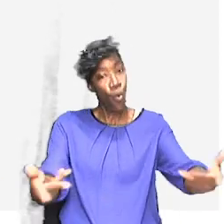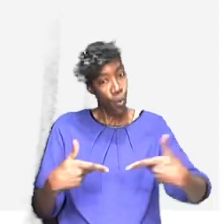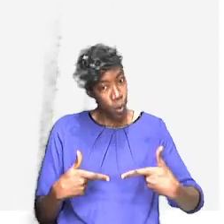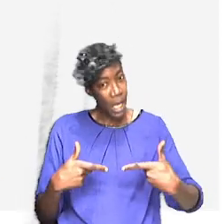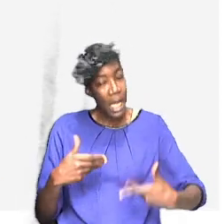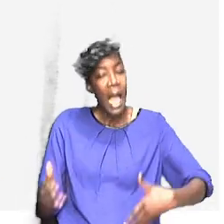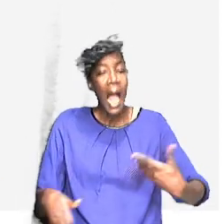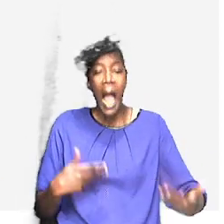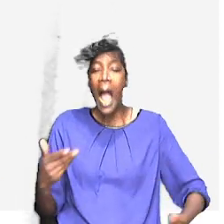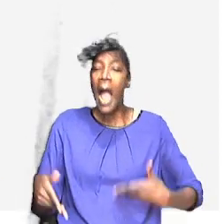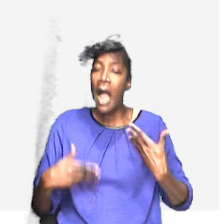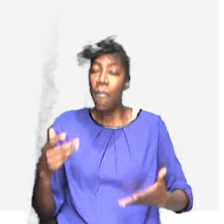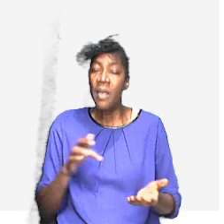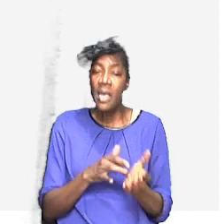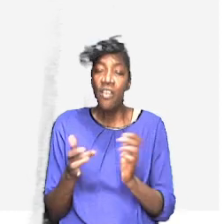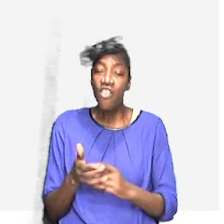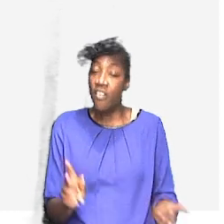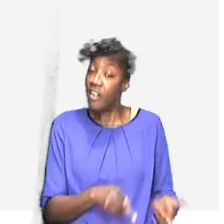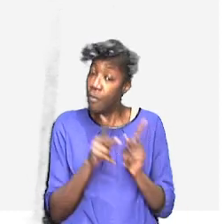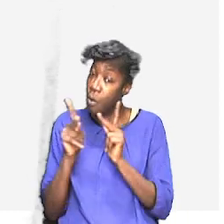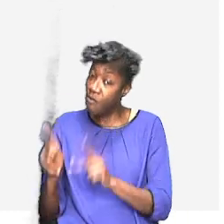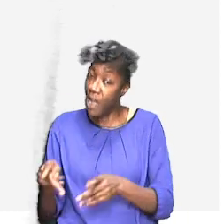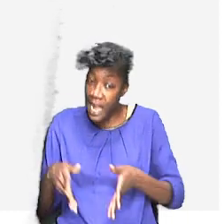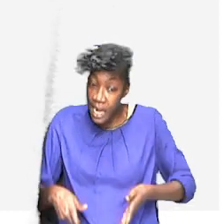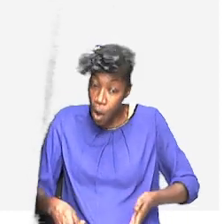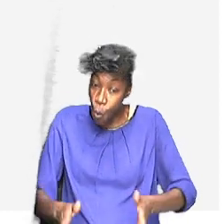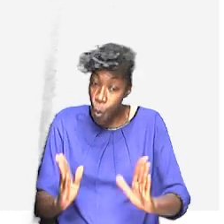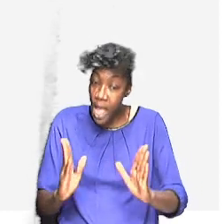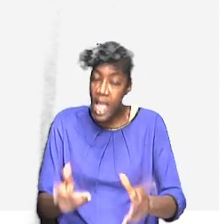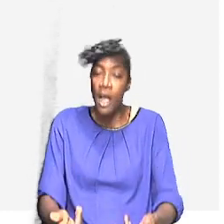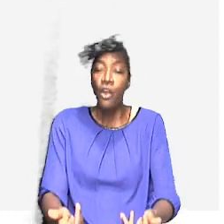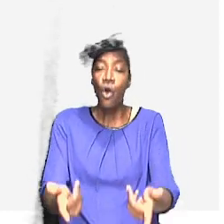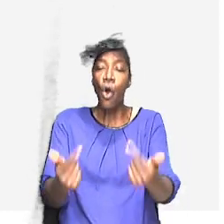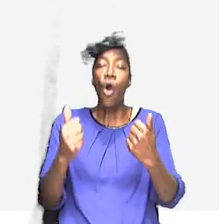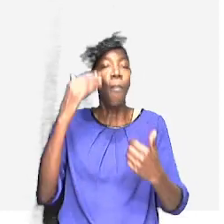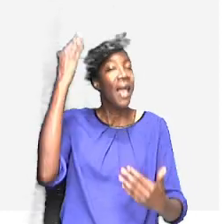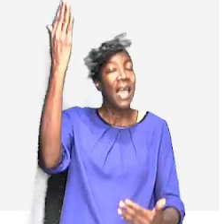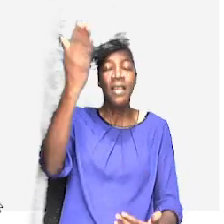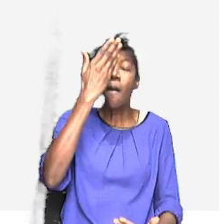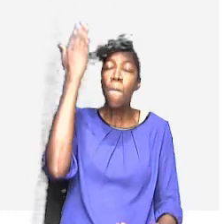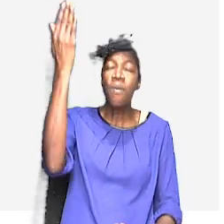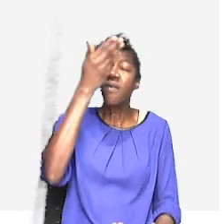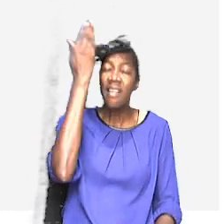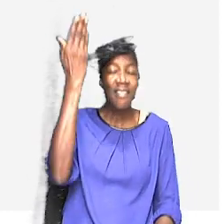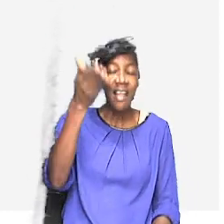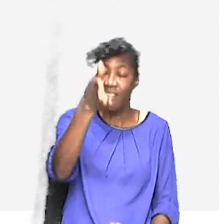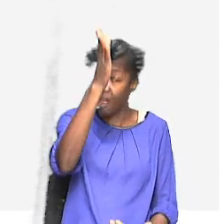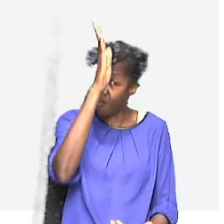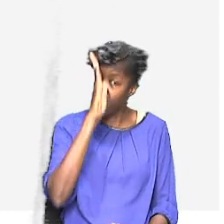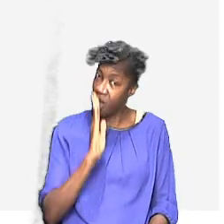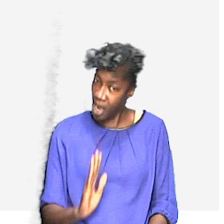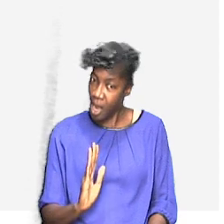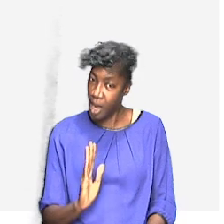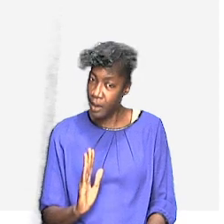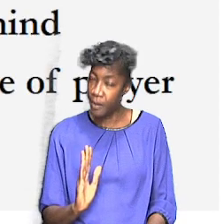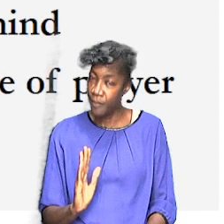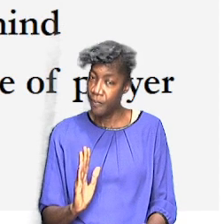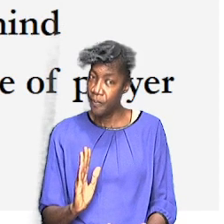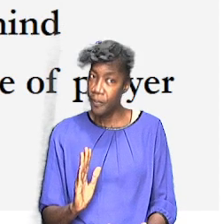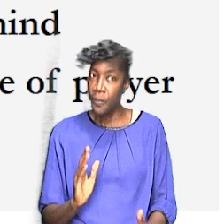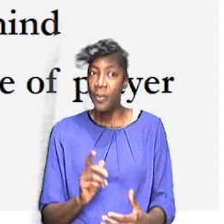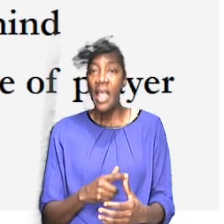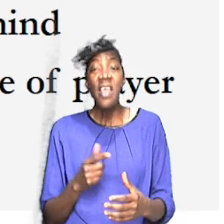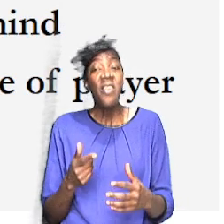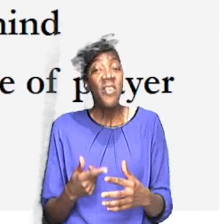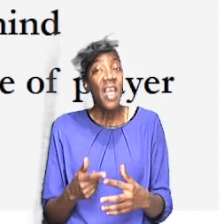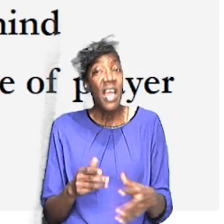had provided a way for us to come into the presence of Almighty God. Praise God. Then we